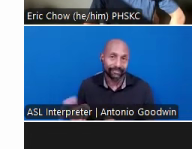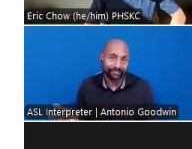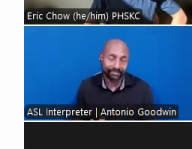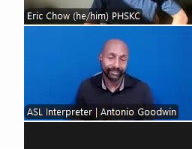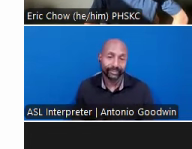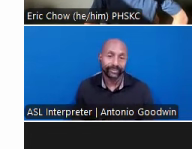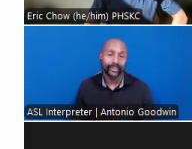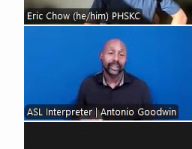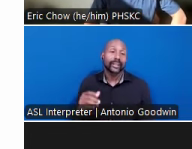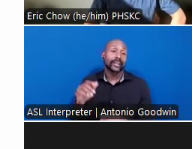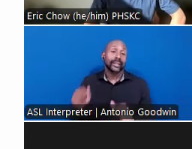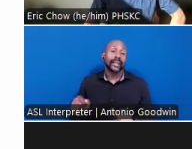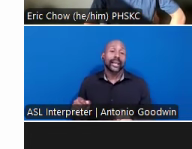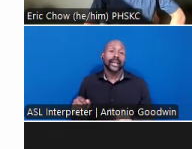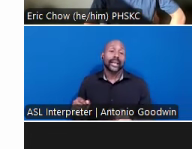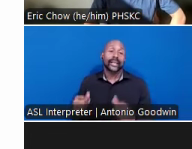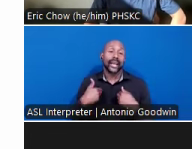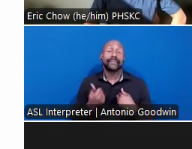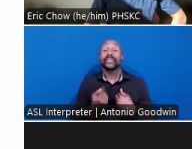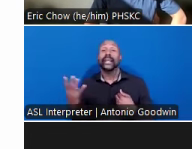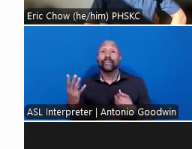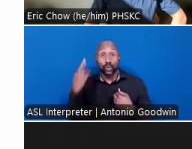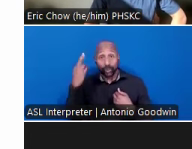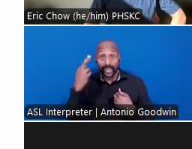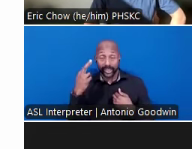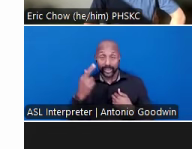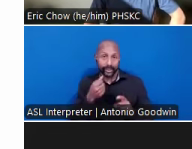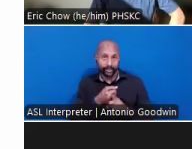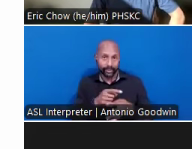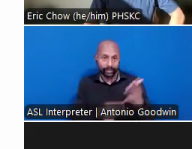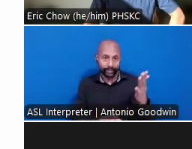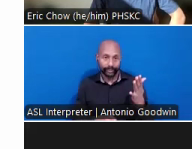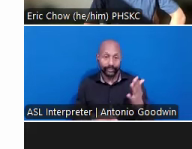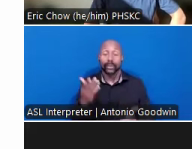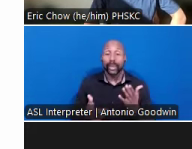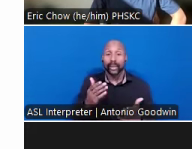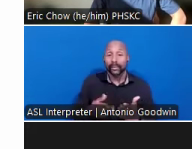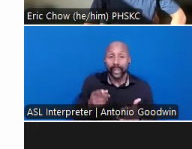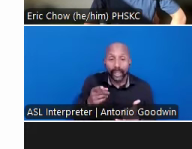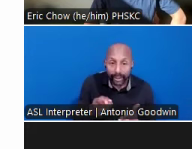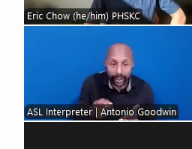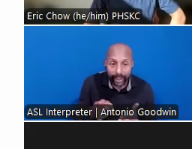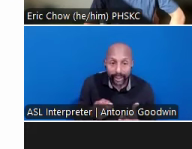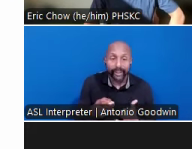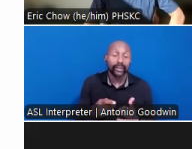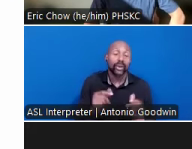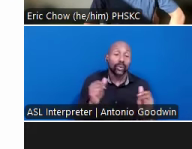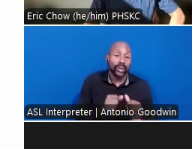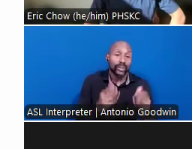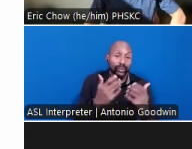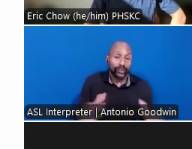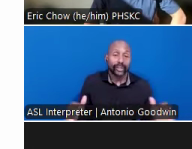It could be that because we're now out of the winter season, and fewer people are going to be indoors, maybe more people